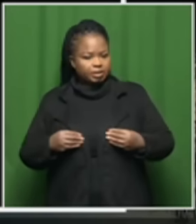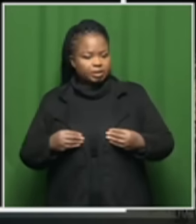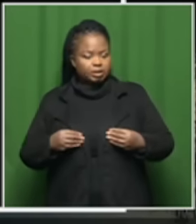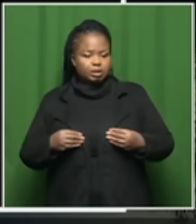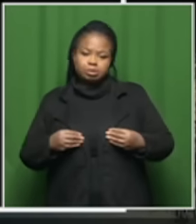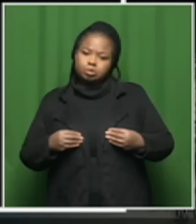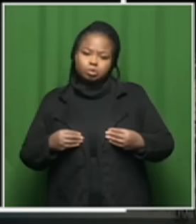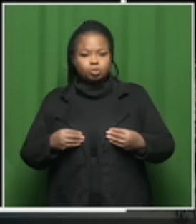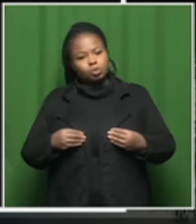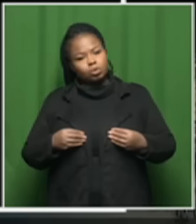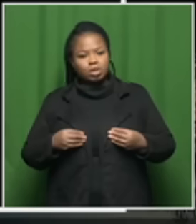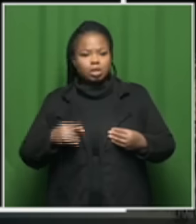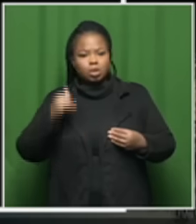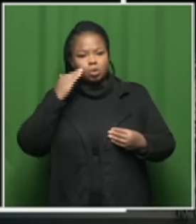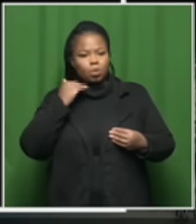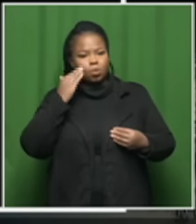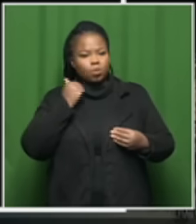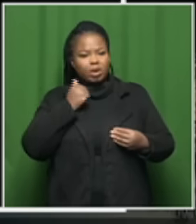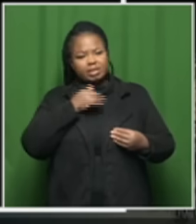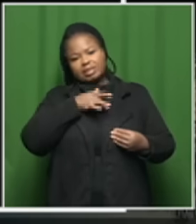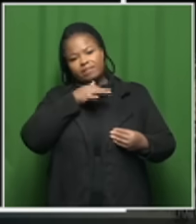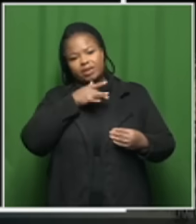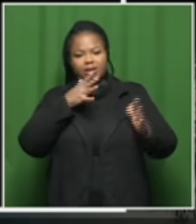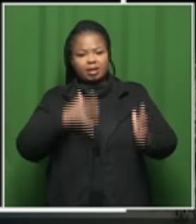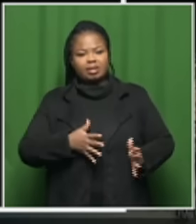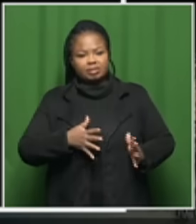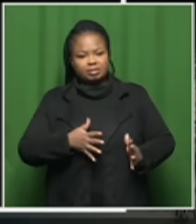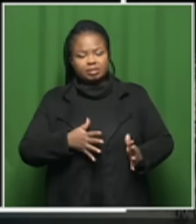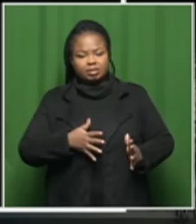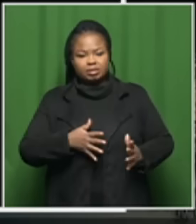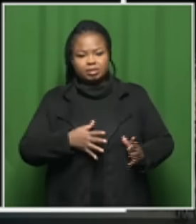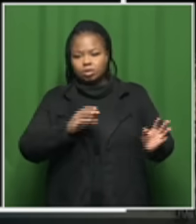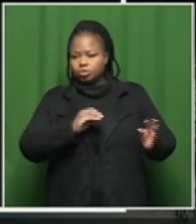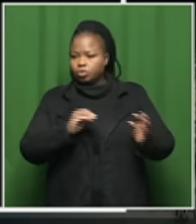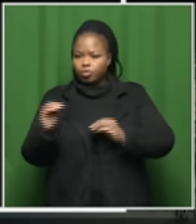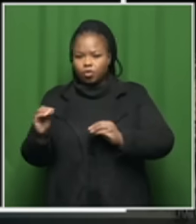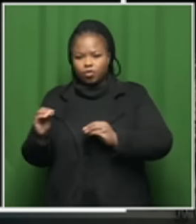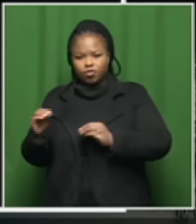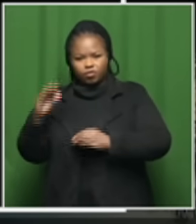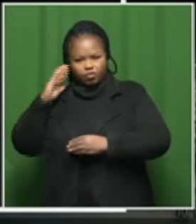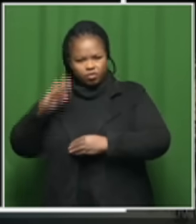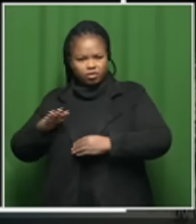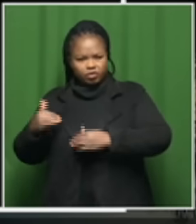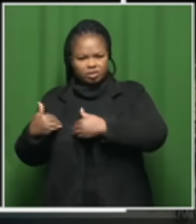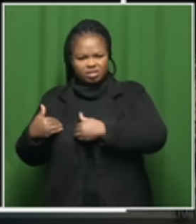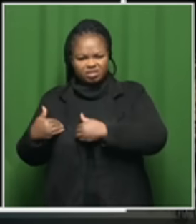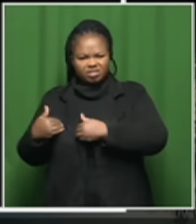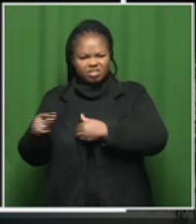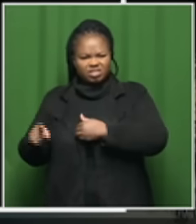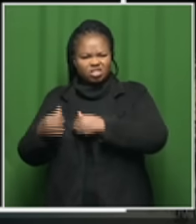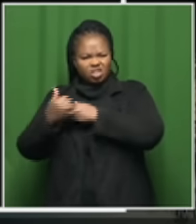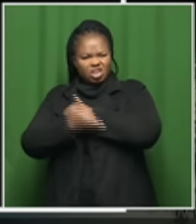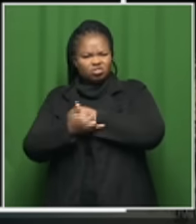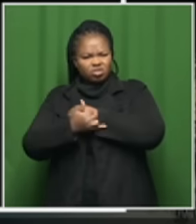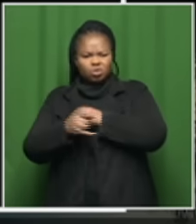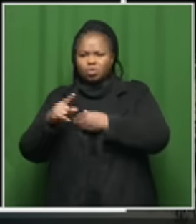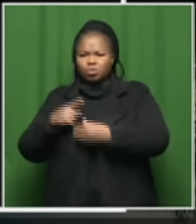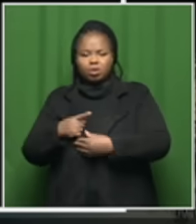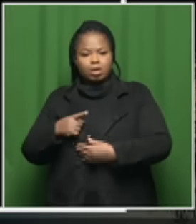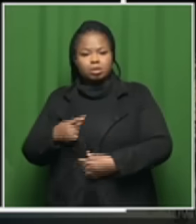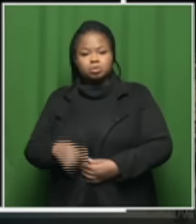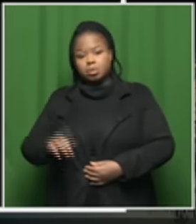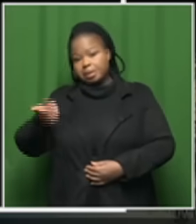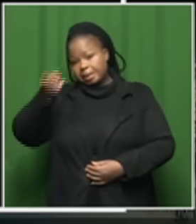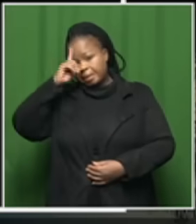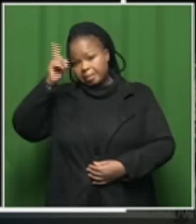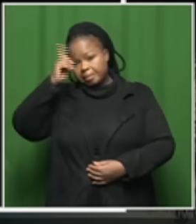so-called white Afrikaners as refugees in that country, because you're pushing majority African